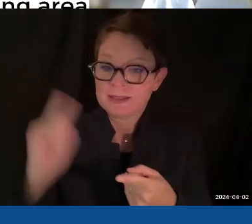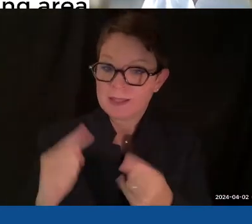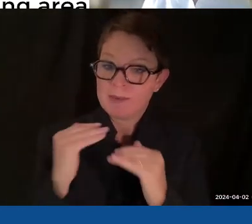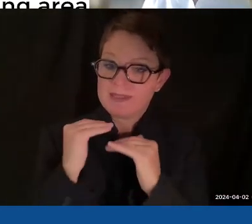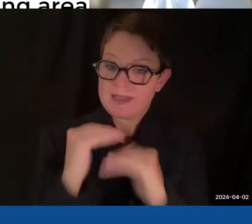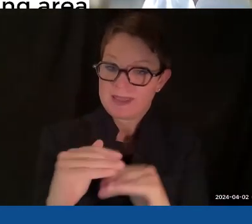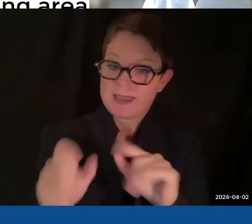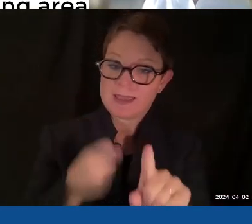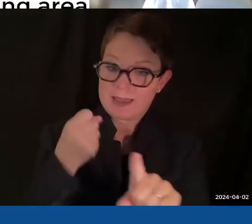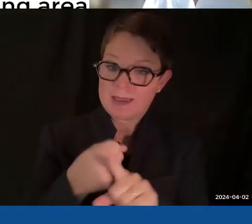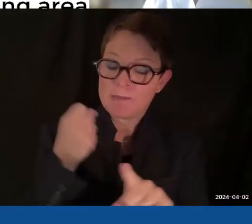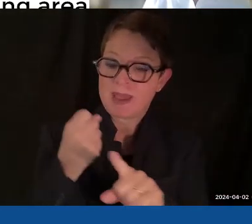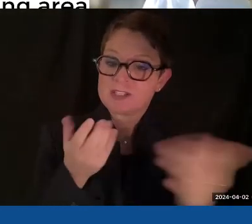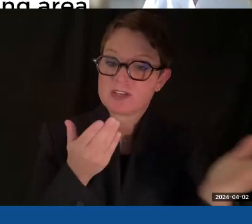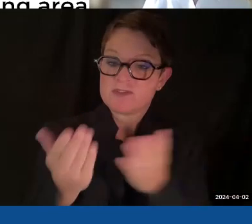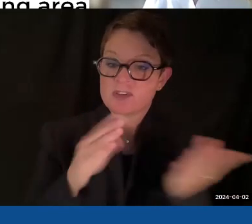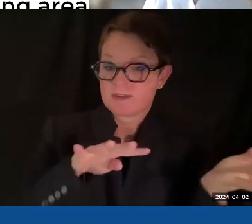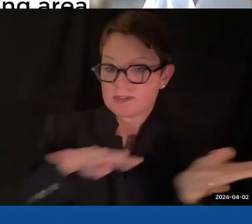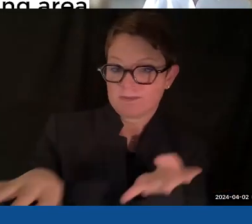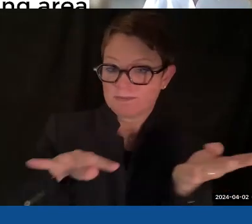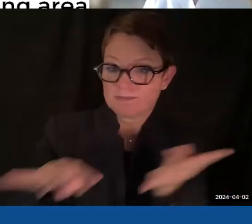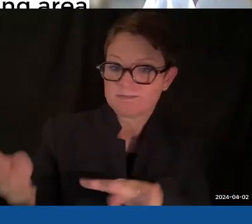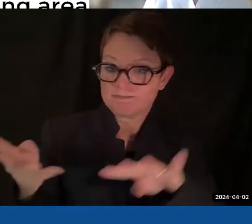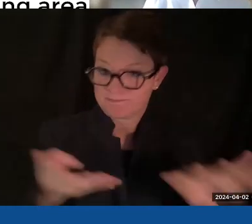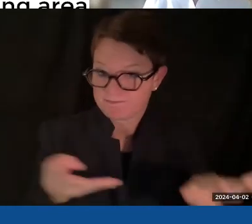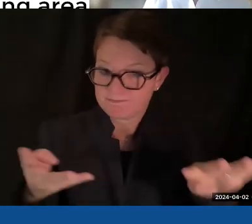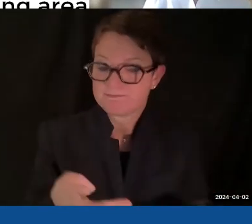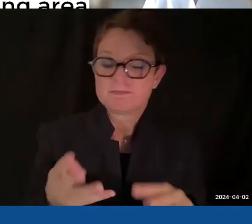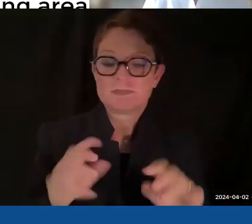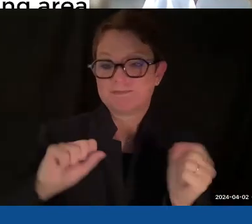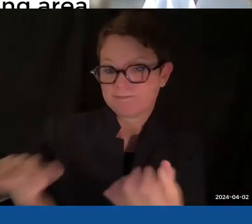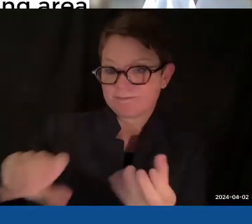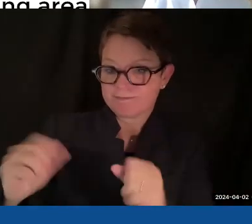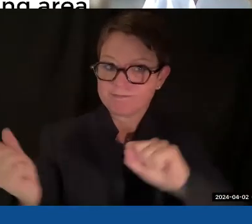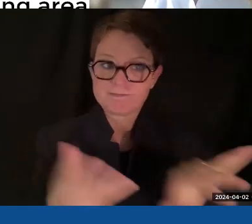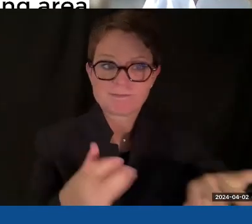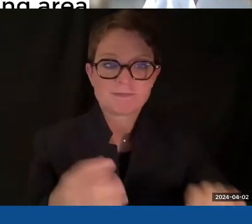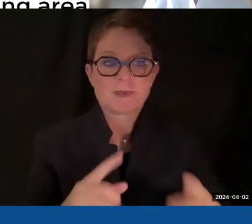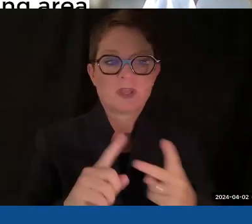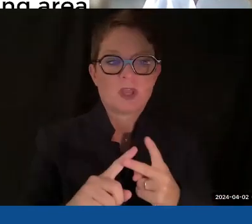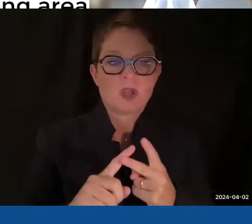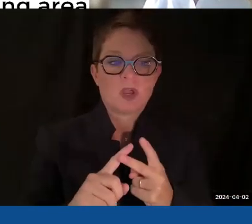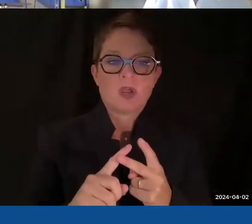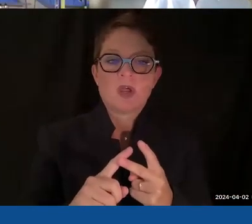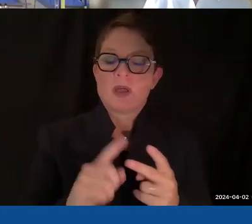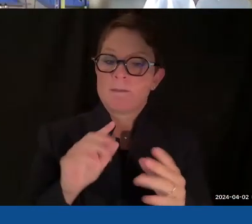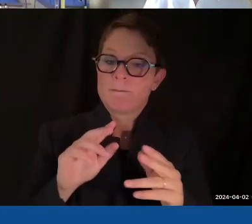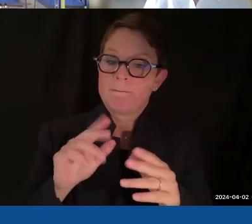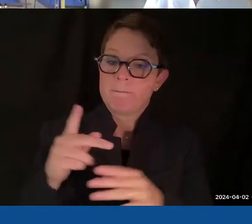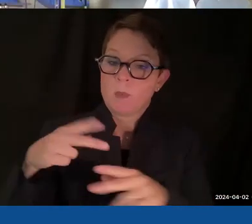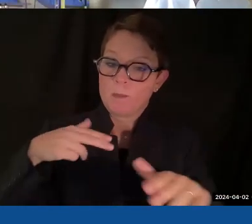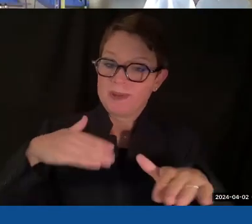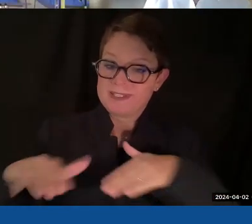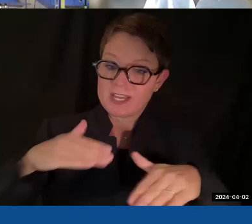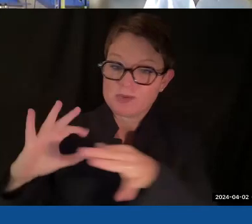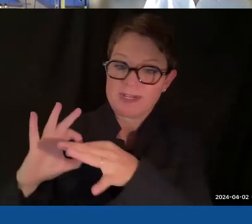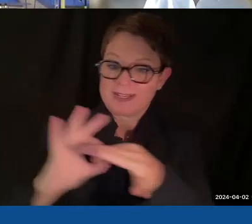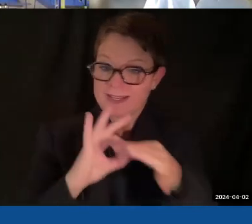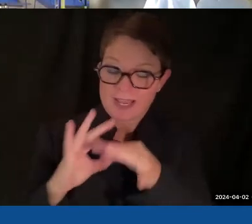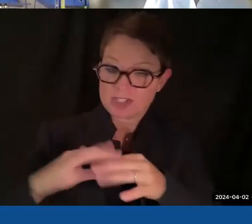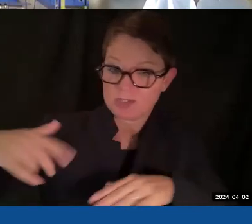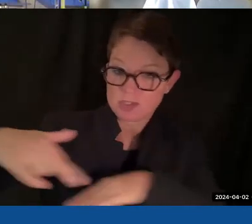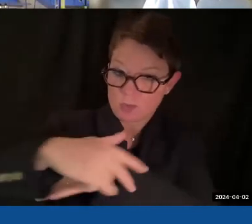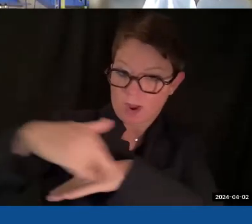of service and loading areas, create clearly defined pedestrian connections, and